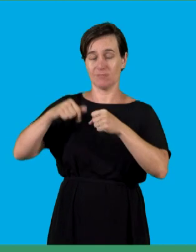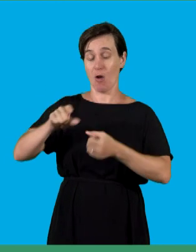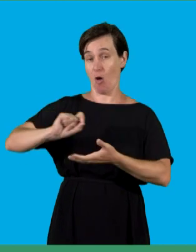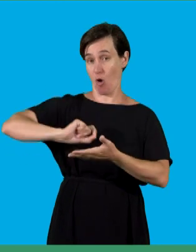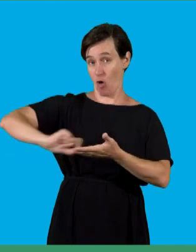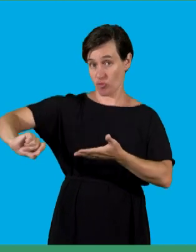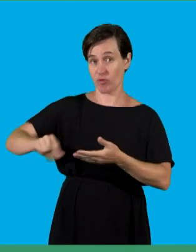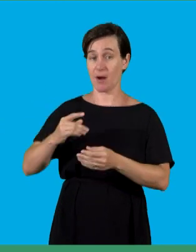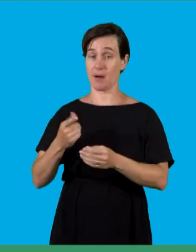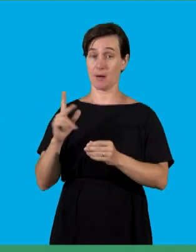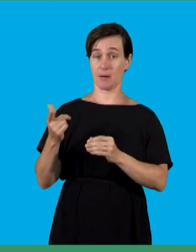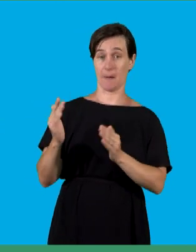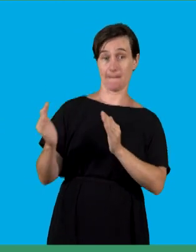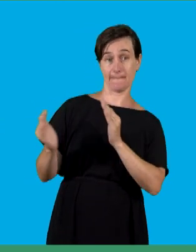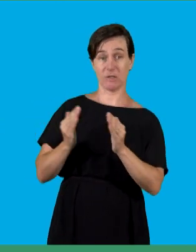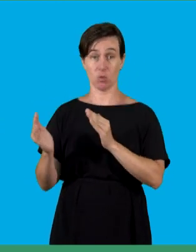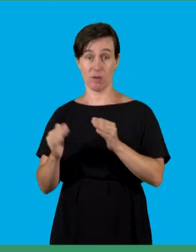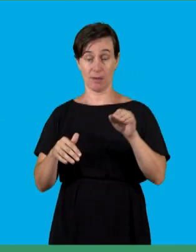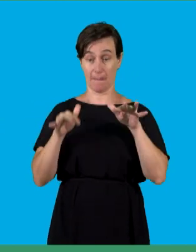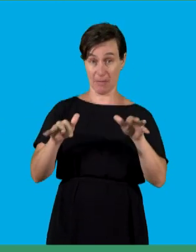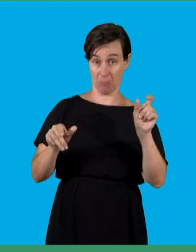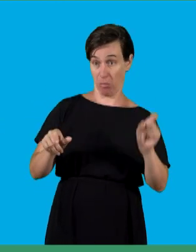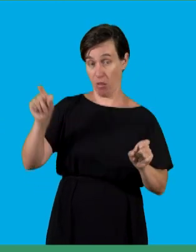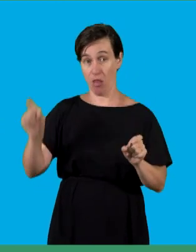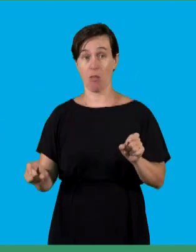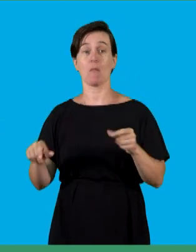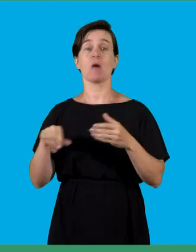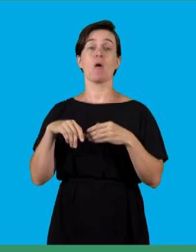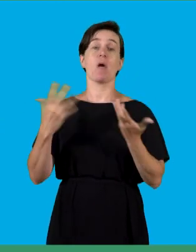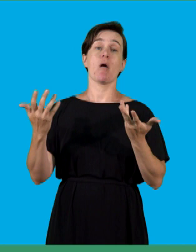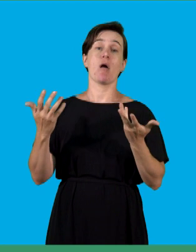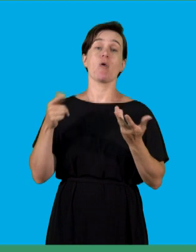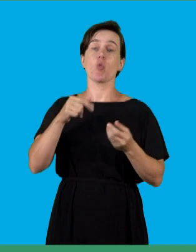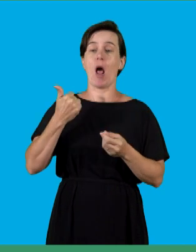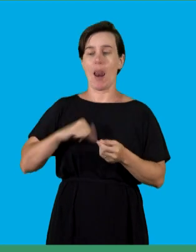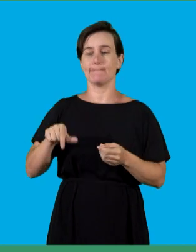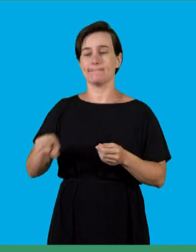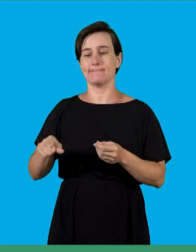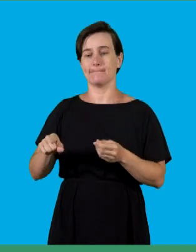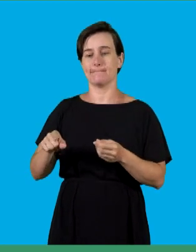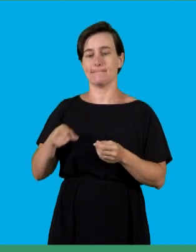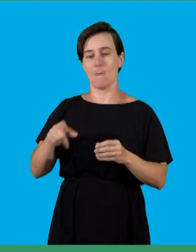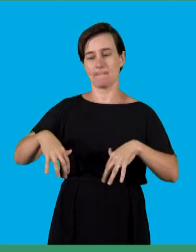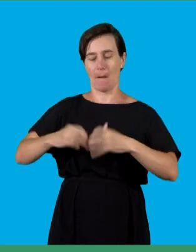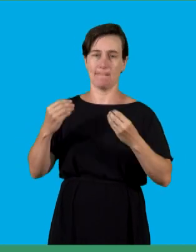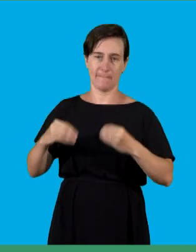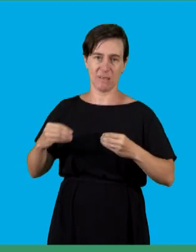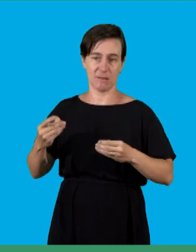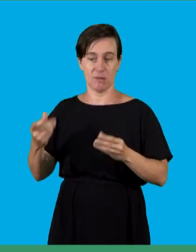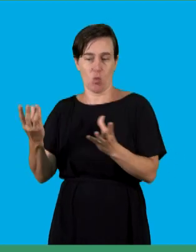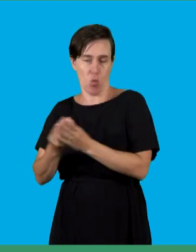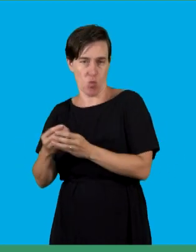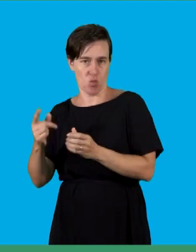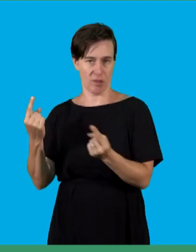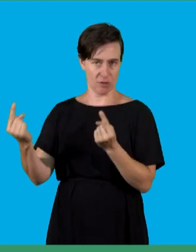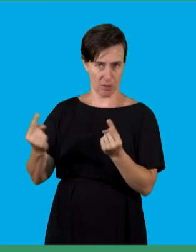between two or more individuals who would like to manage and operate a business together in order to